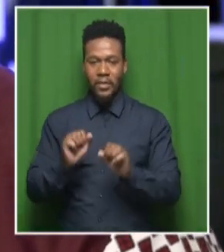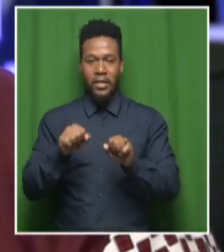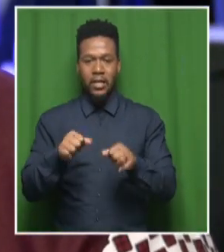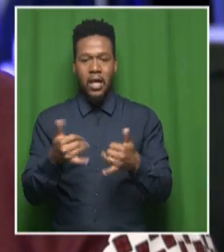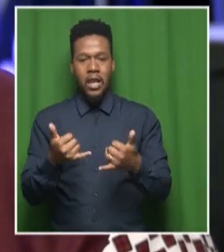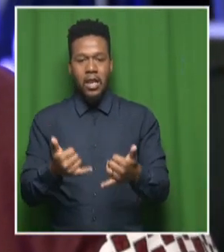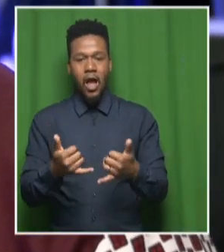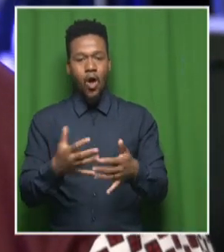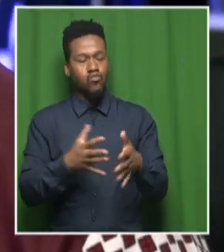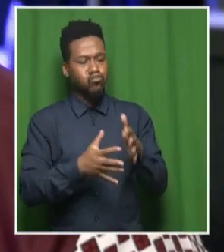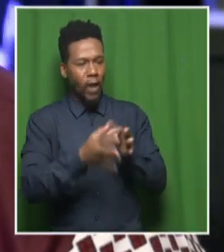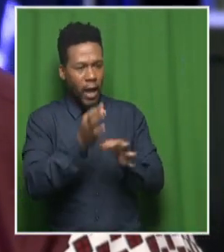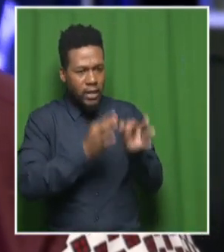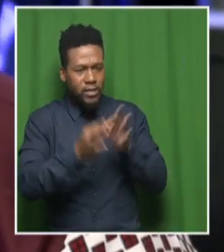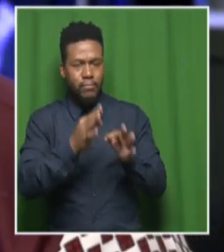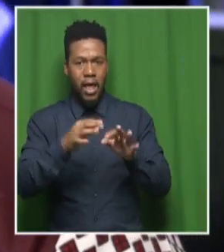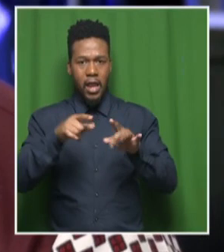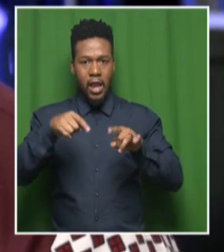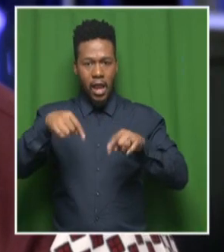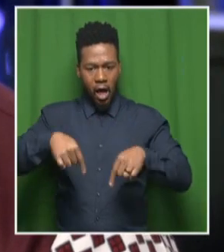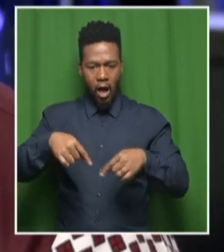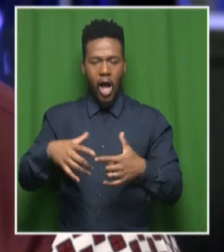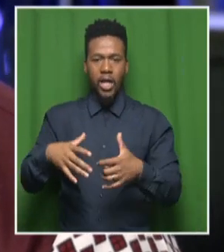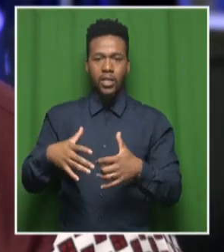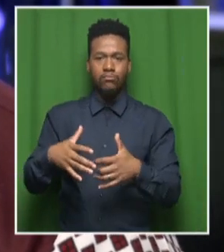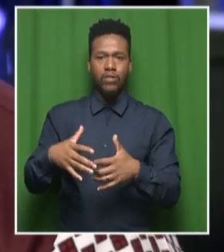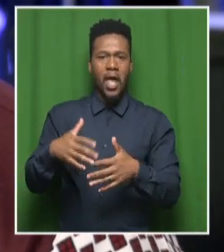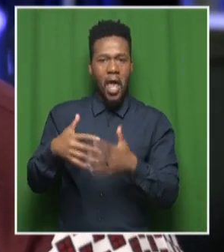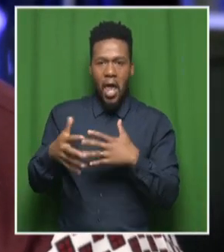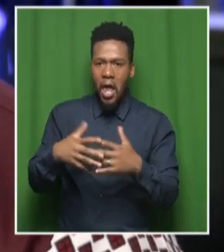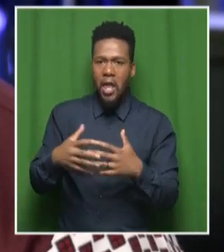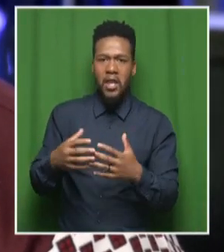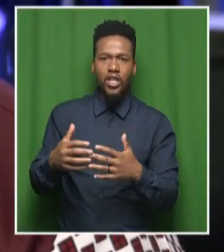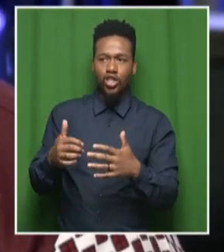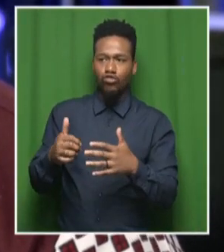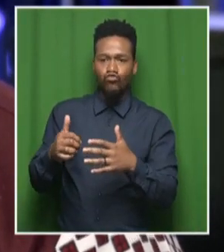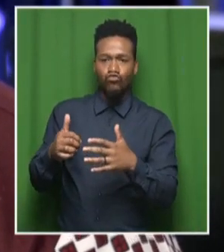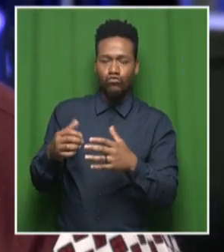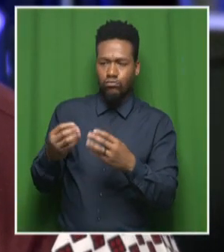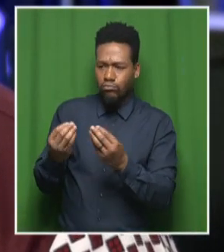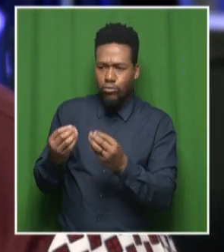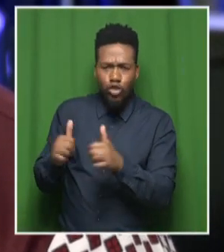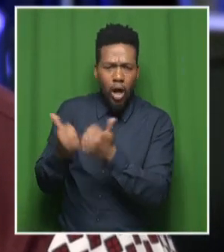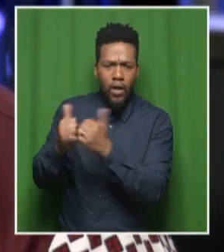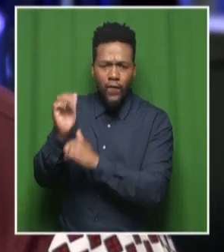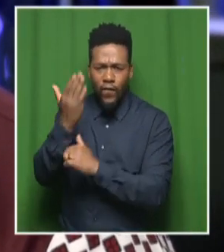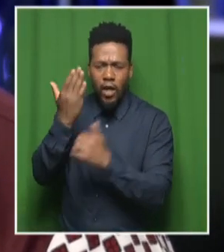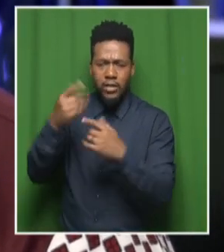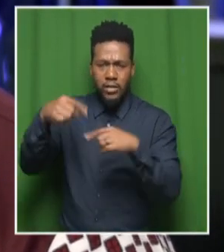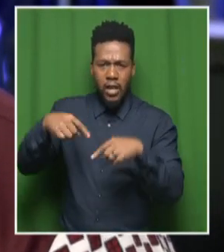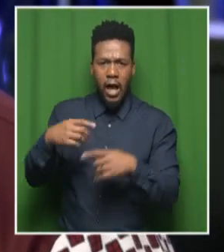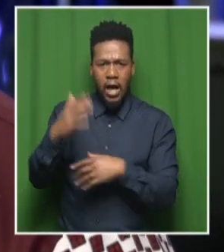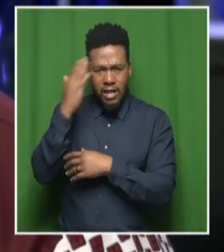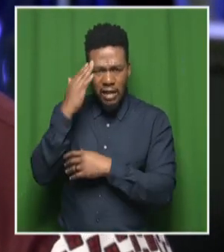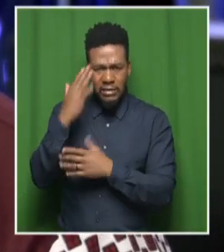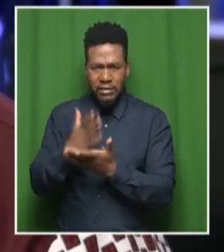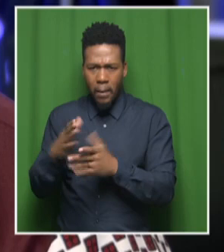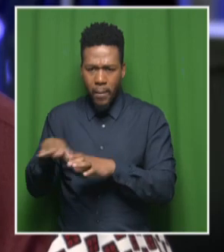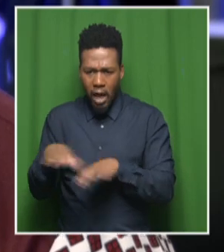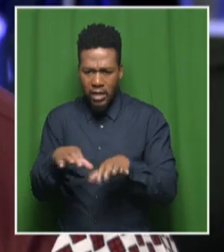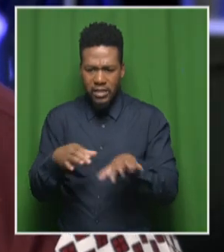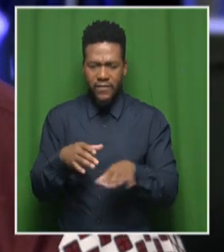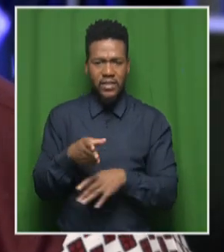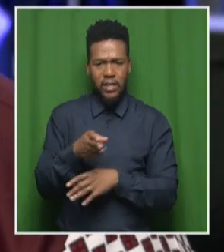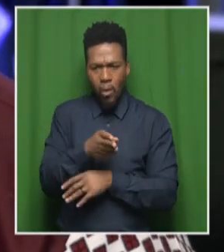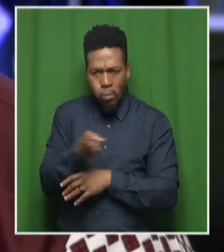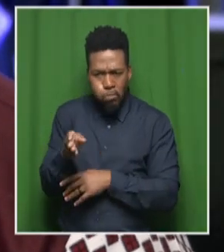of the similar nature. I know that my colleagues did mention that, activities were halted in some of the voting stations, and as there were